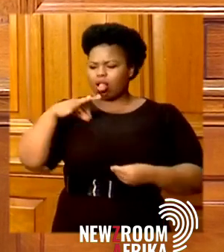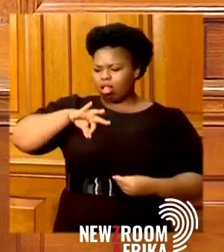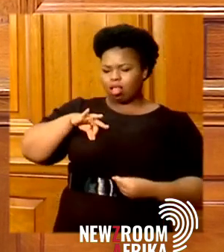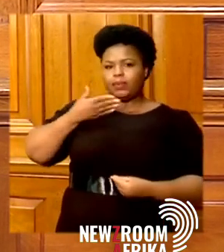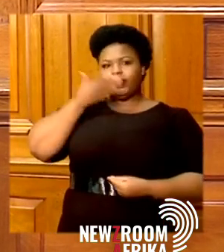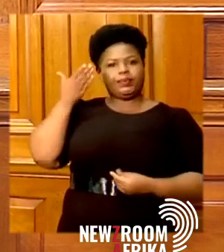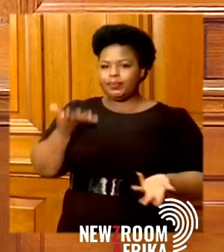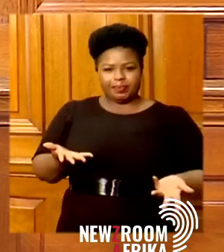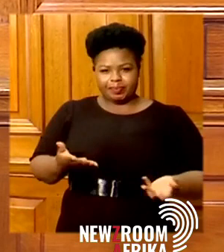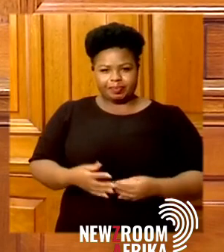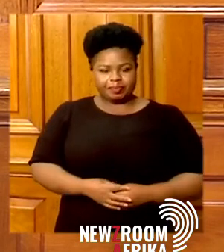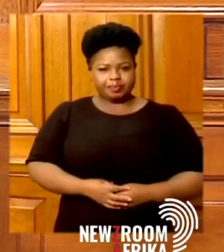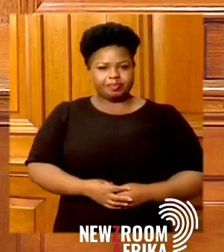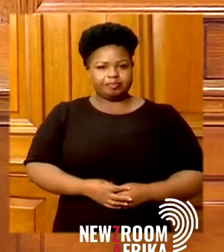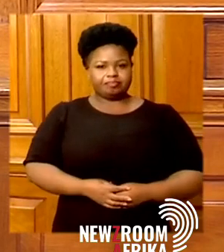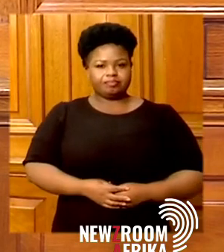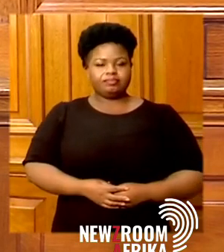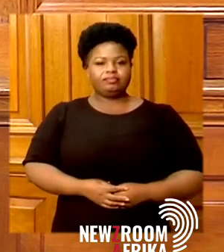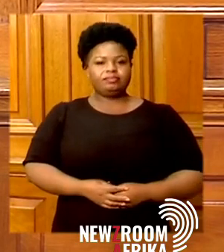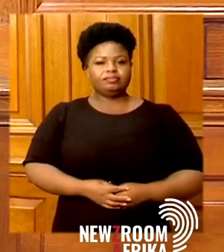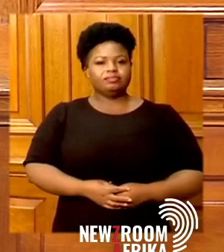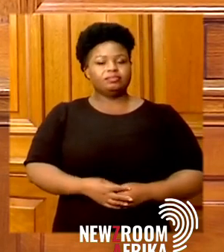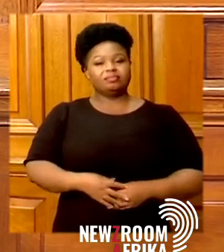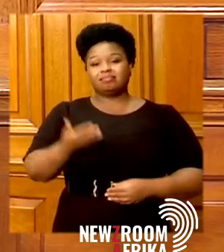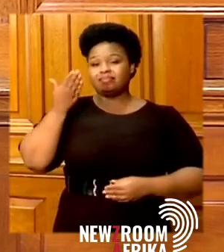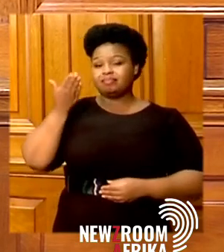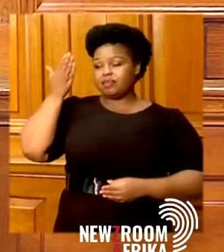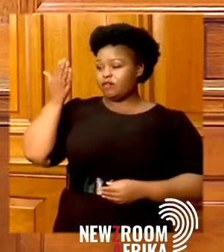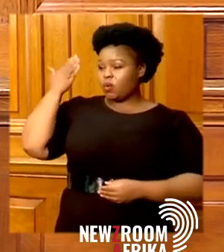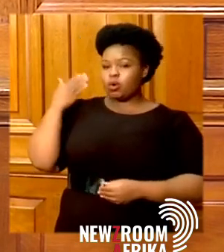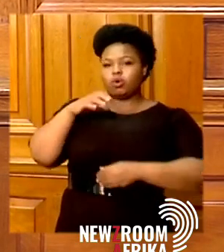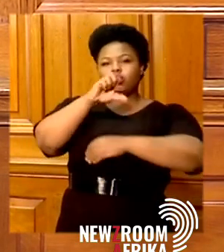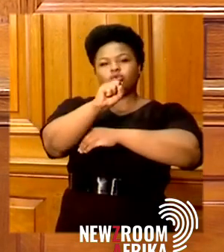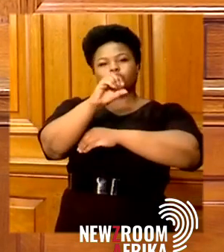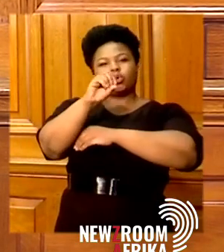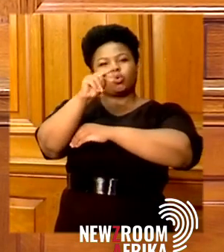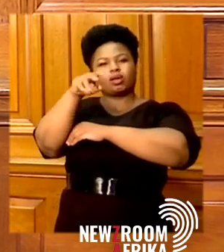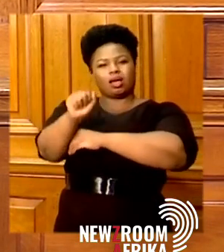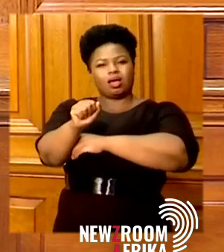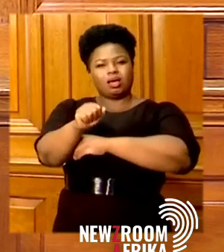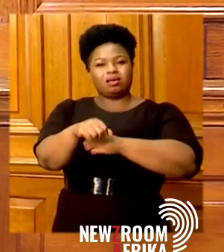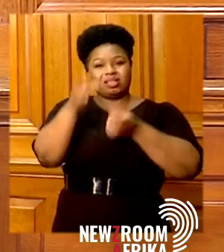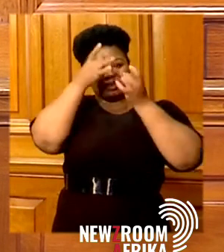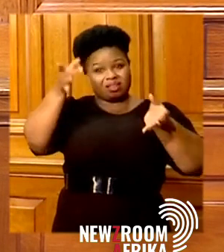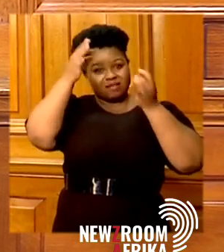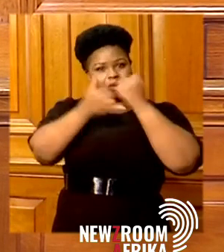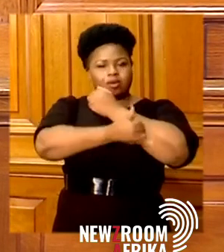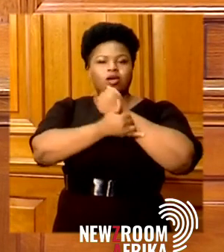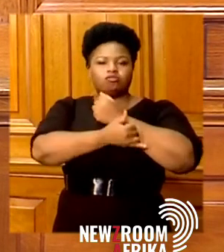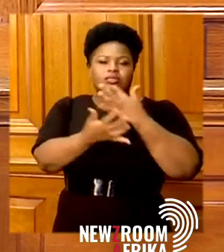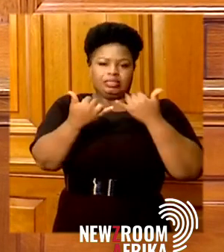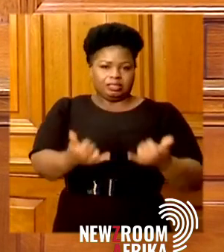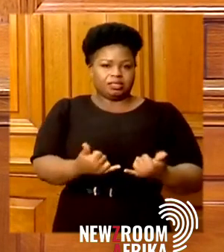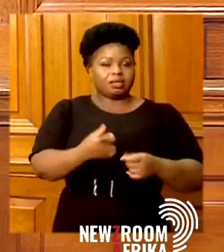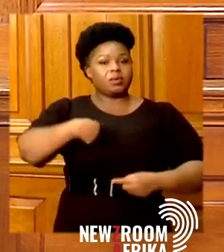income. As I announced in the State of the Nation address, we have therefore extended the period